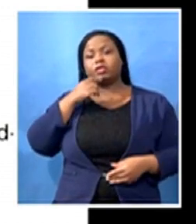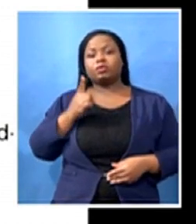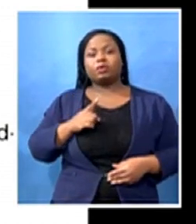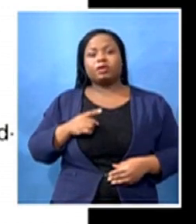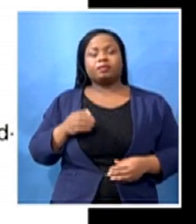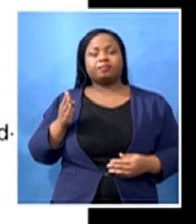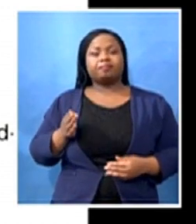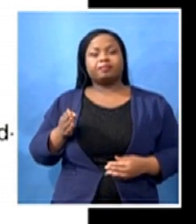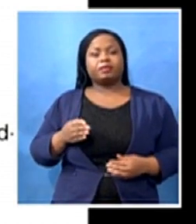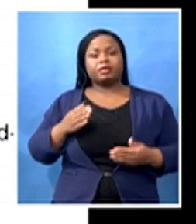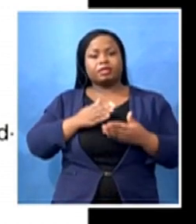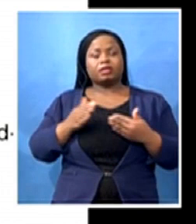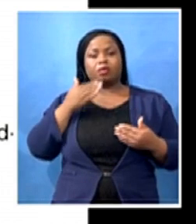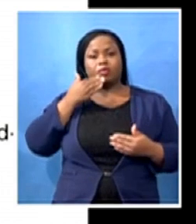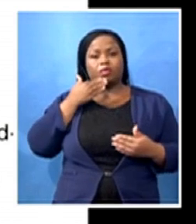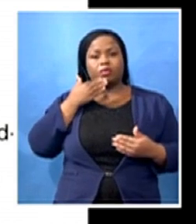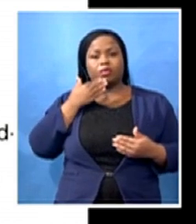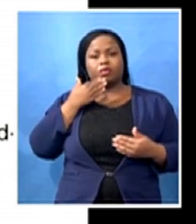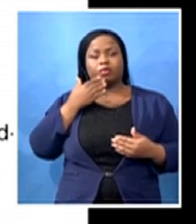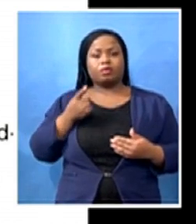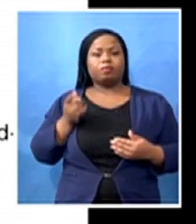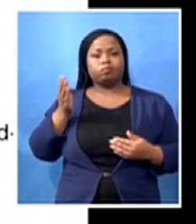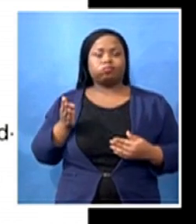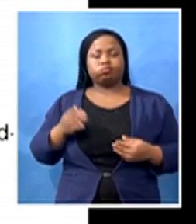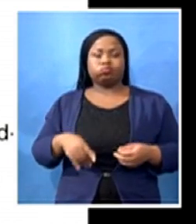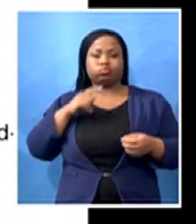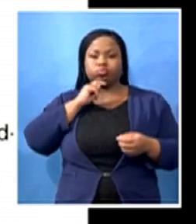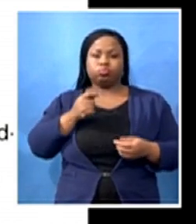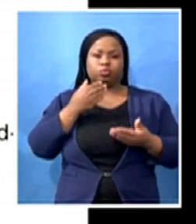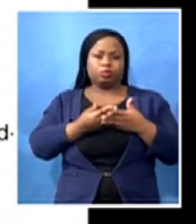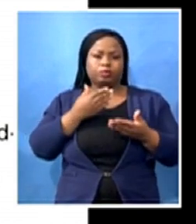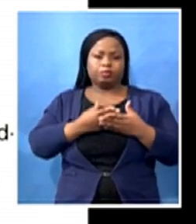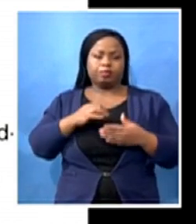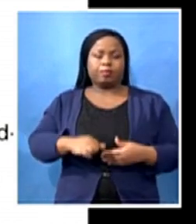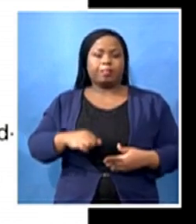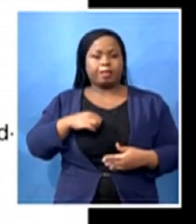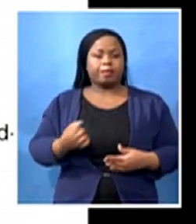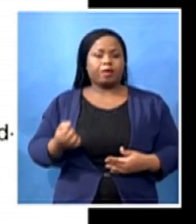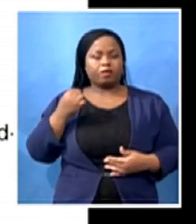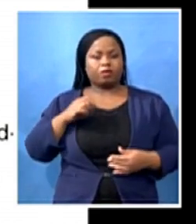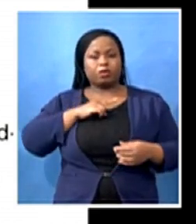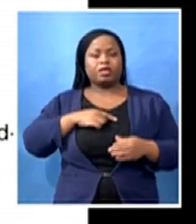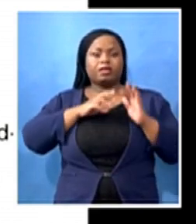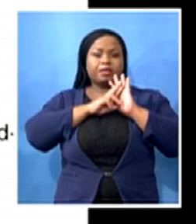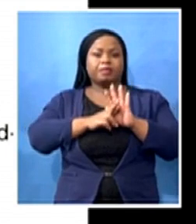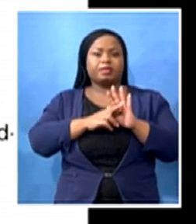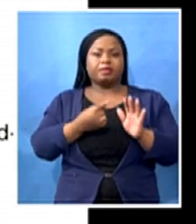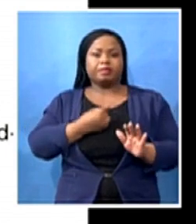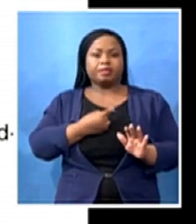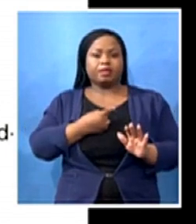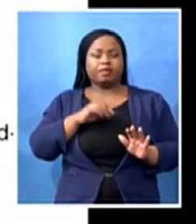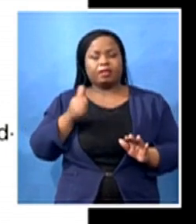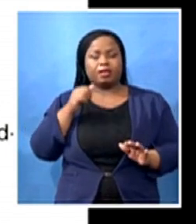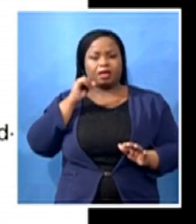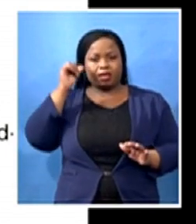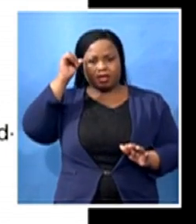few minutes, are really potentially powerful because they're representative of South African adults, and they may therefore be persuasive and